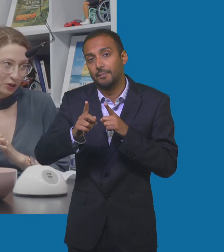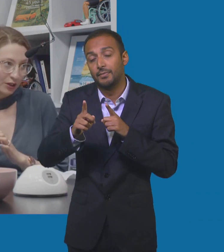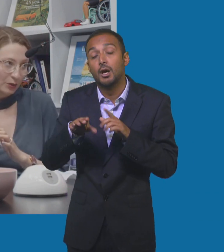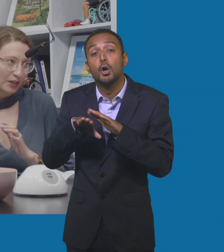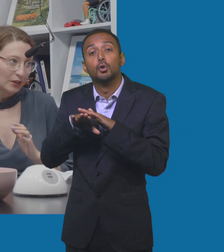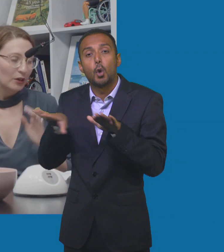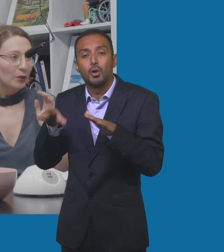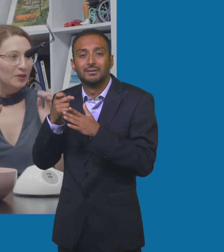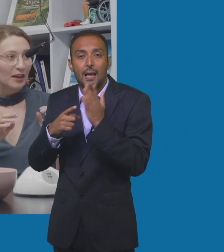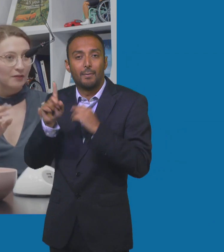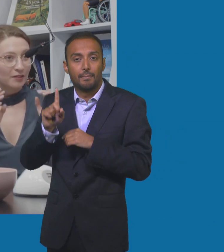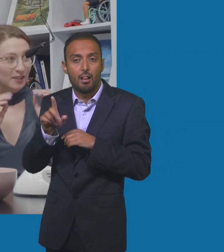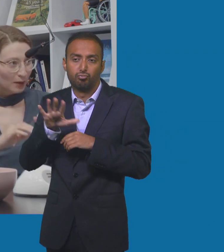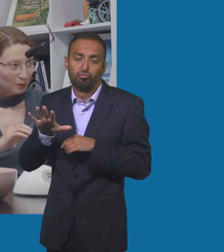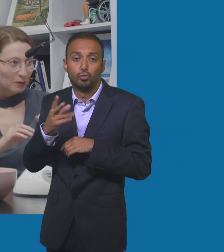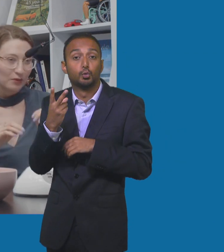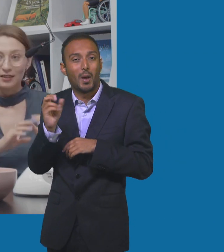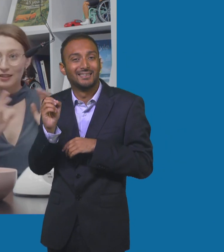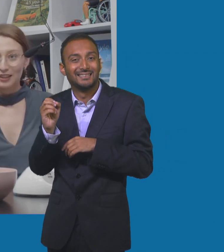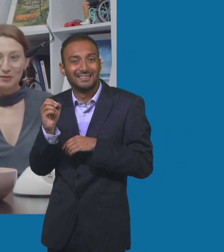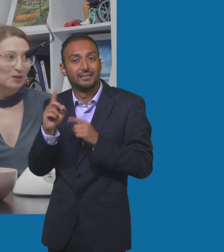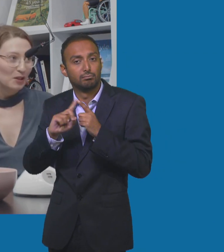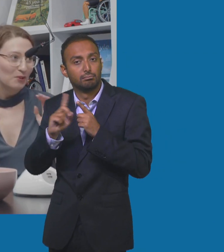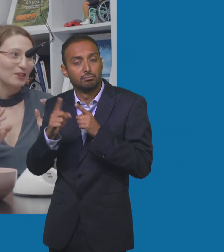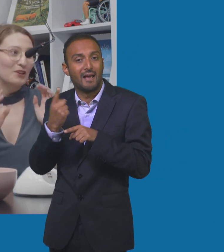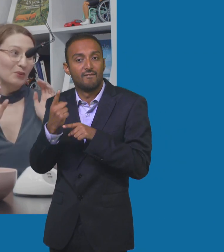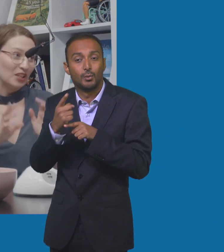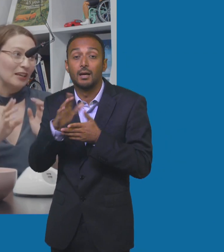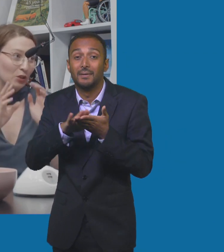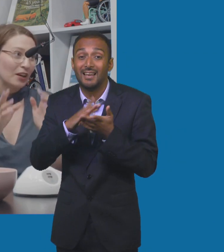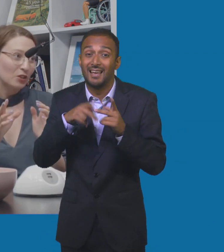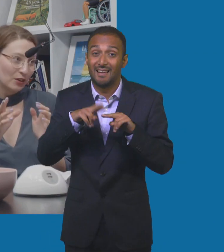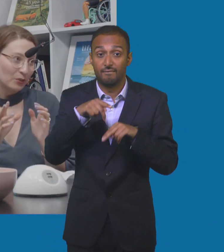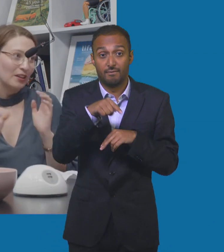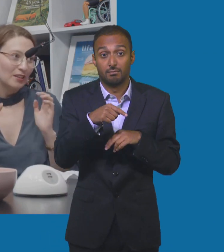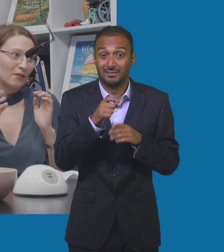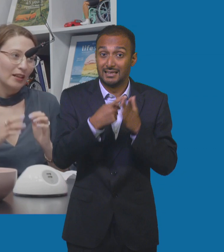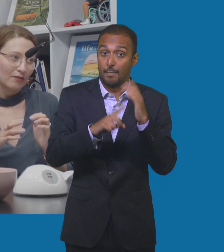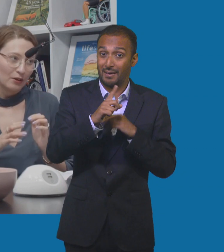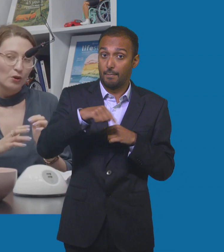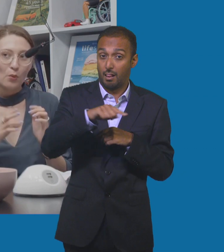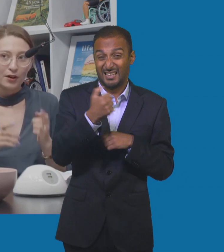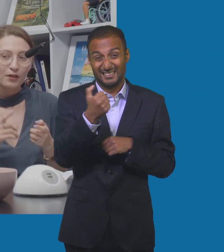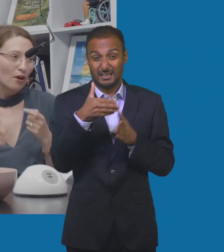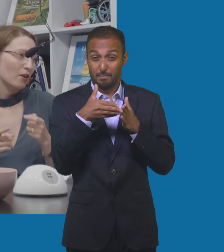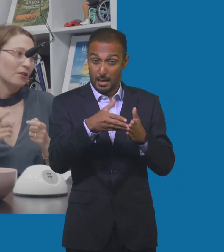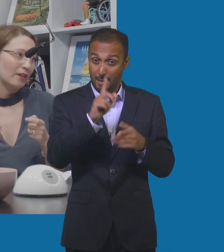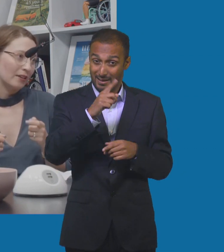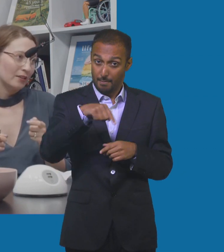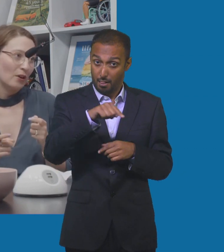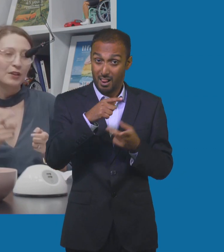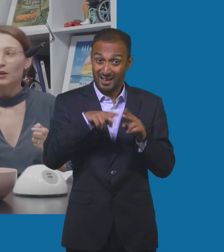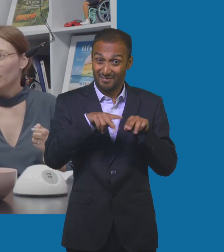average 20 journeys a week. Right. We said if disabled people, so that's 16 million people, were taking 20 journeys a week instead of 11, what are the